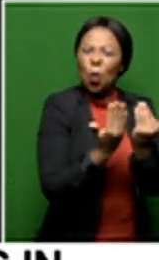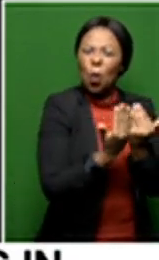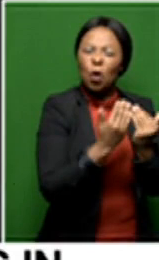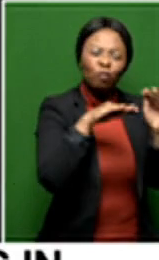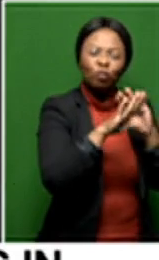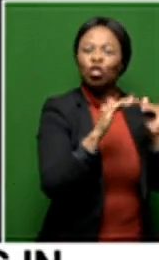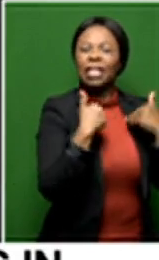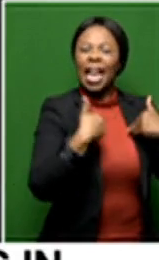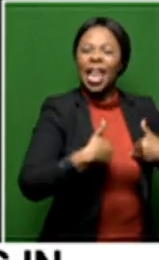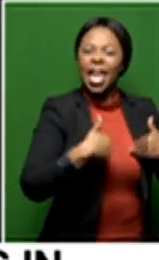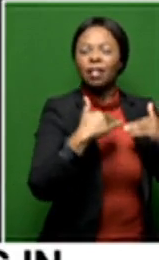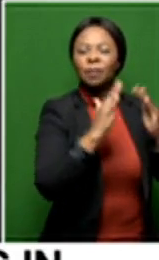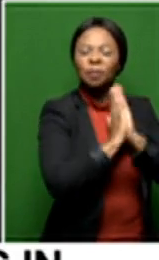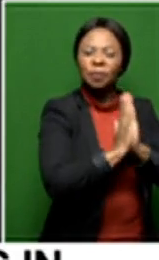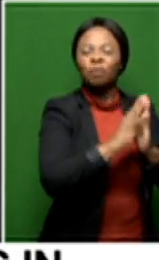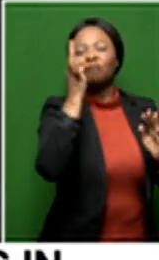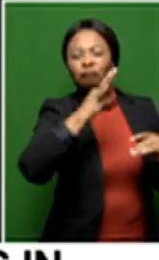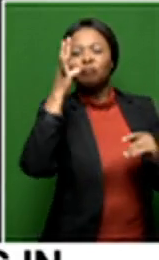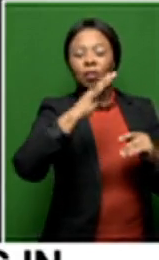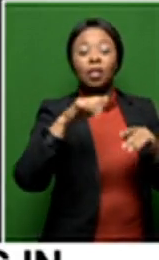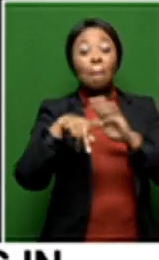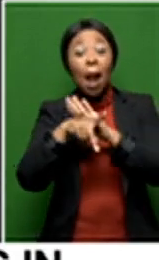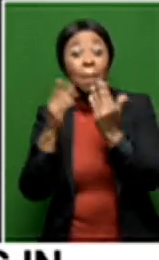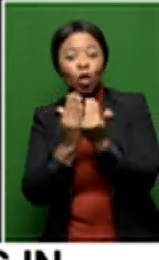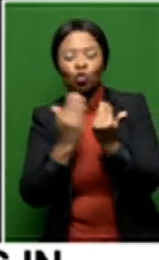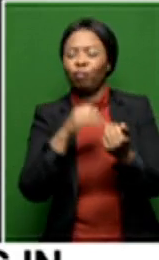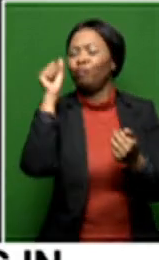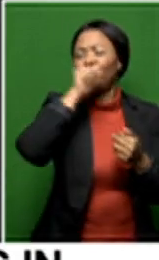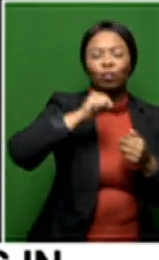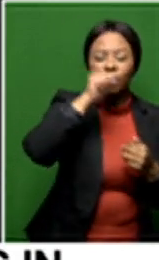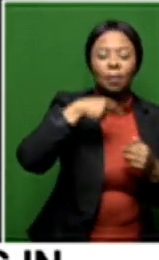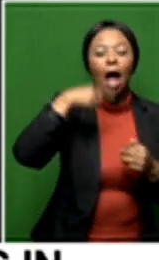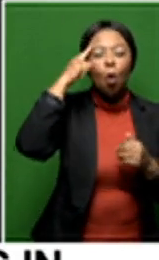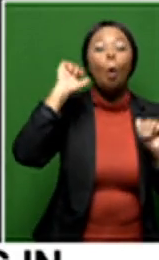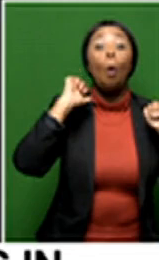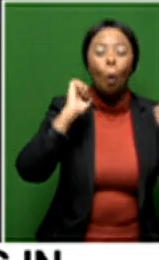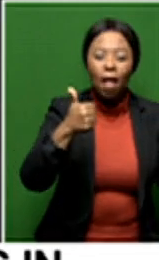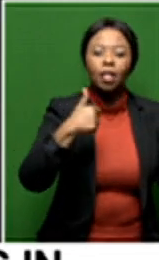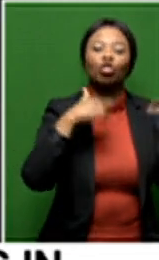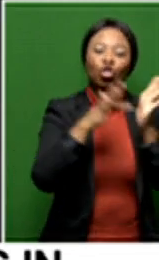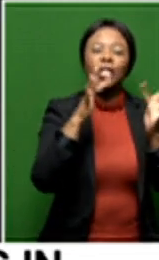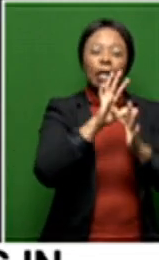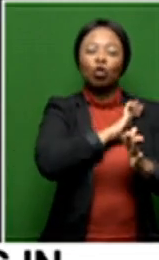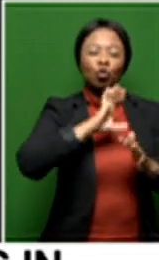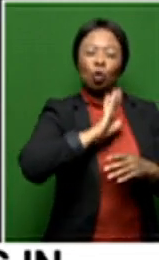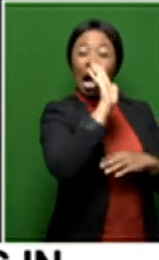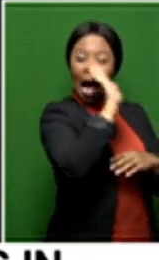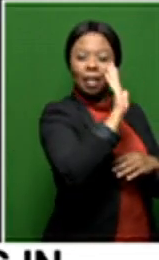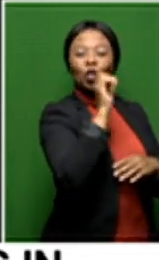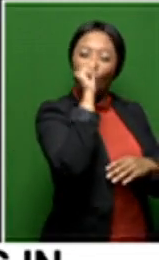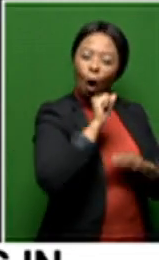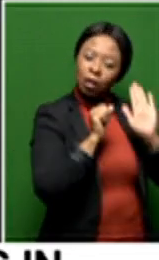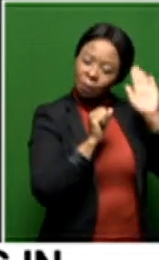in school, you know, primary school, I knew I wanted to make music, and I knew I wanted to sing the gospel of Jesus Christ. So it was, I